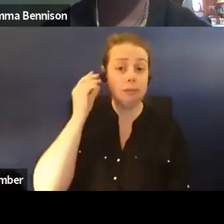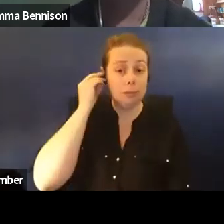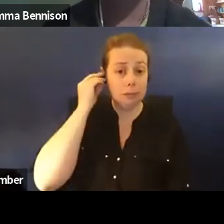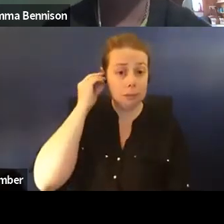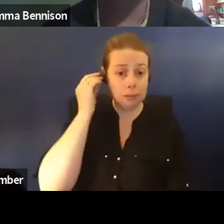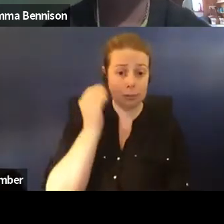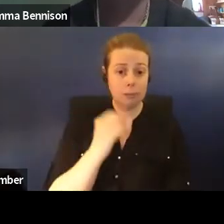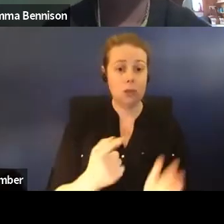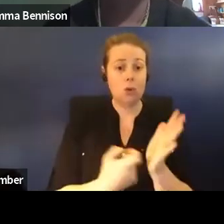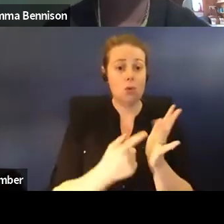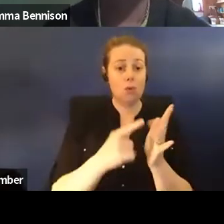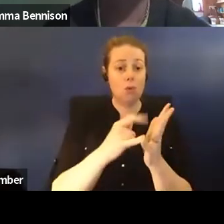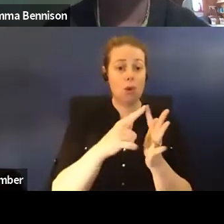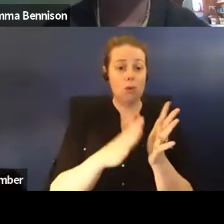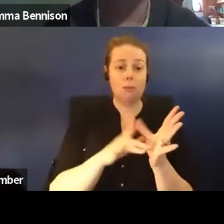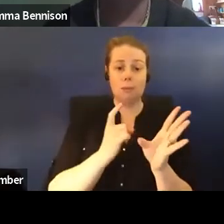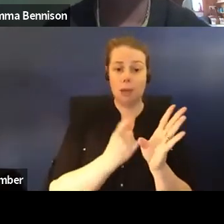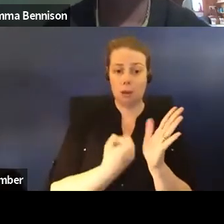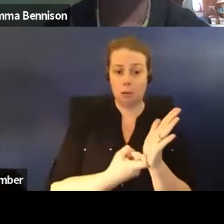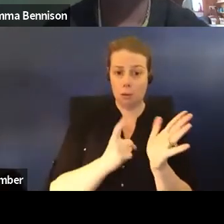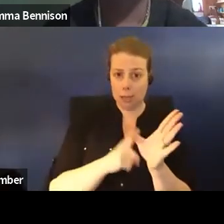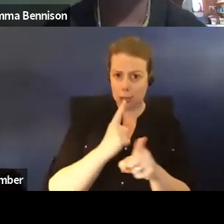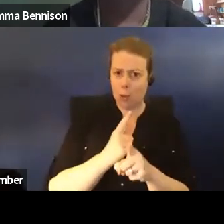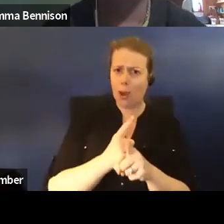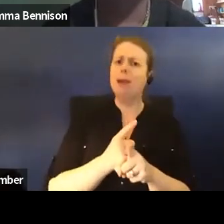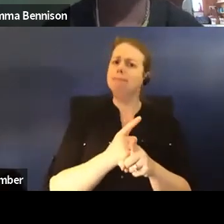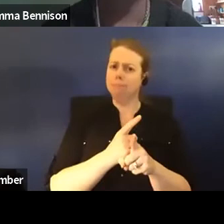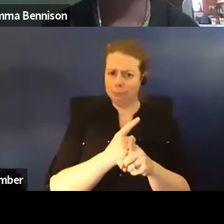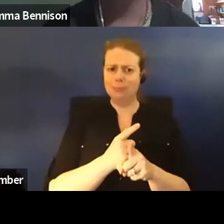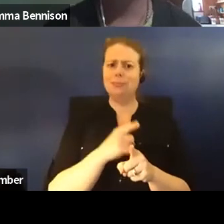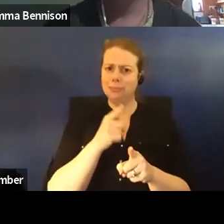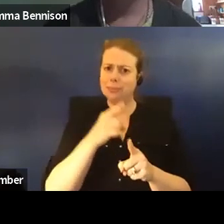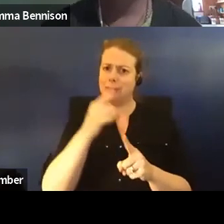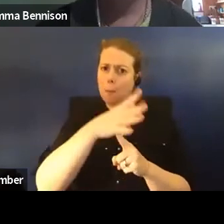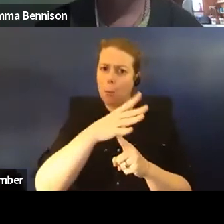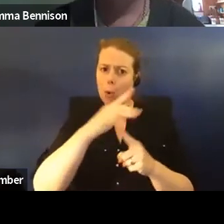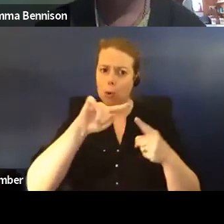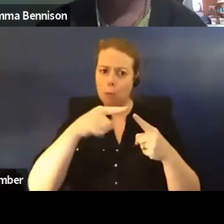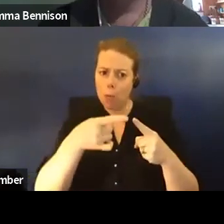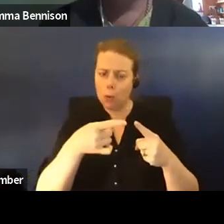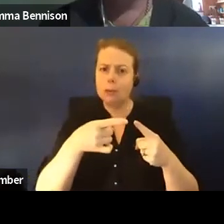mean, Emma hits on a really important point in the fact that it's not